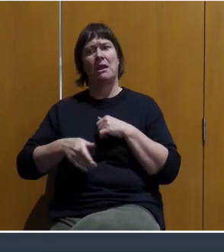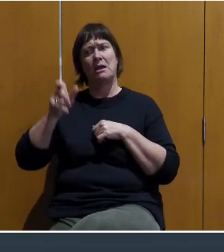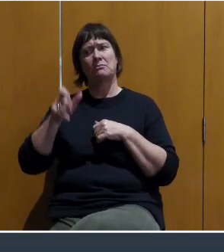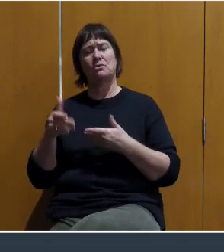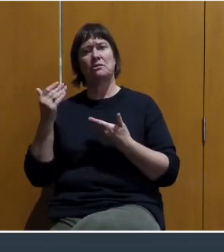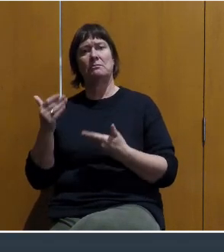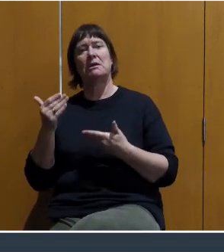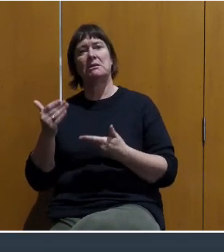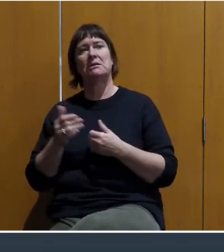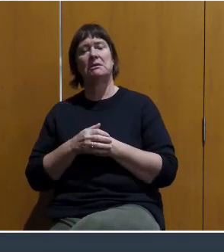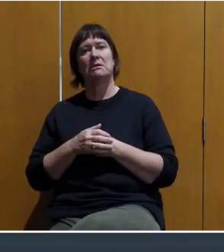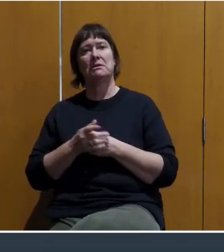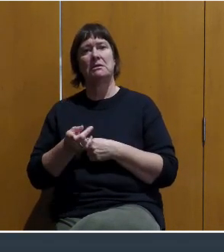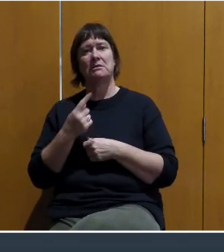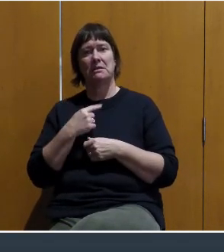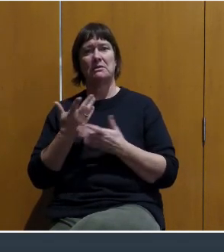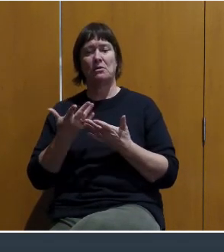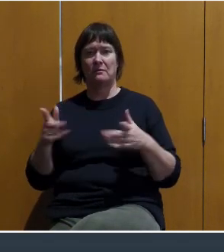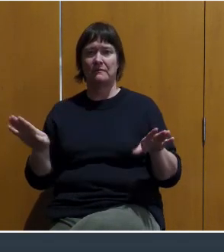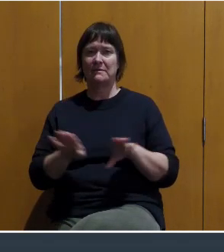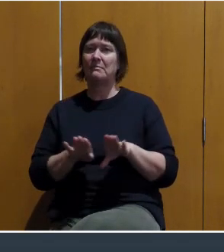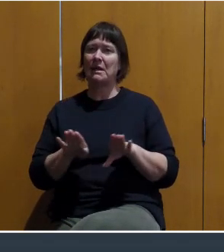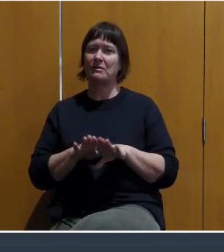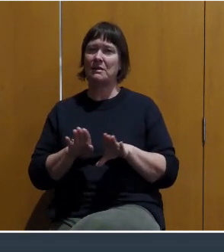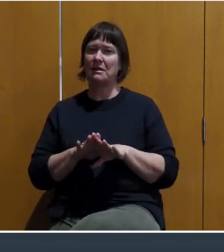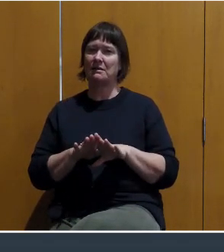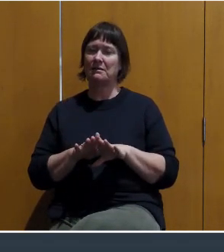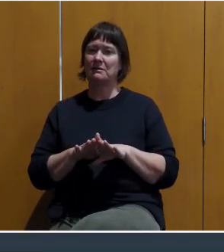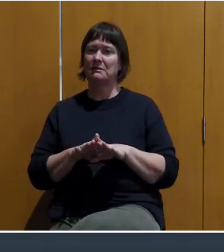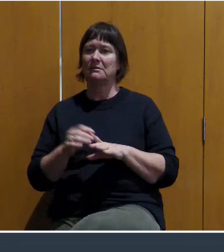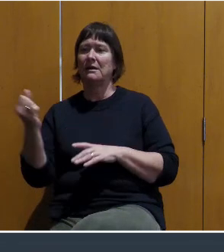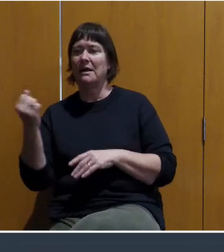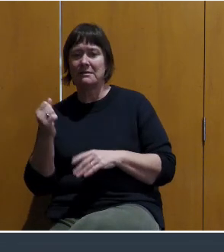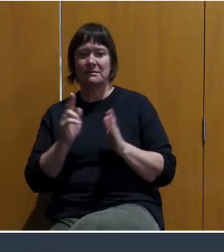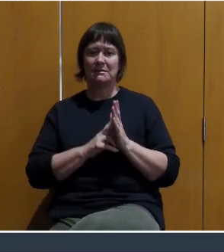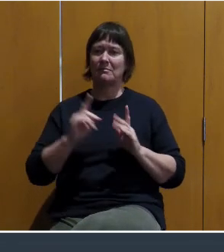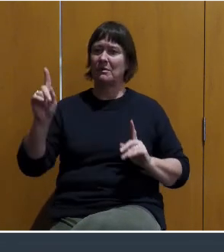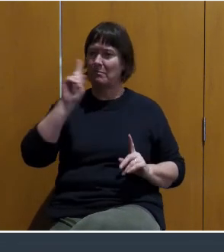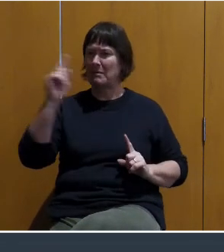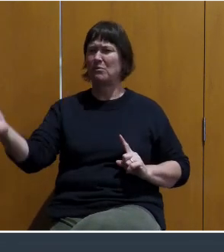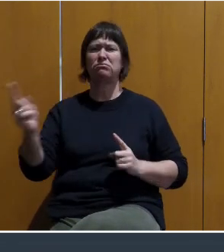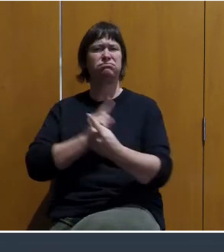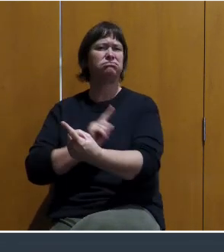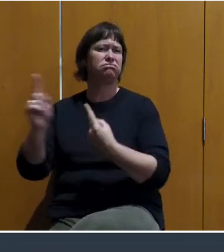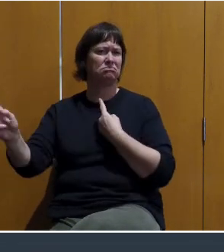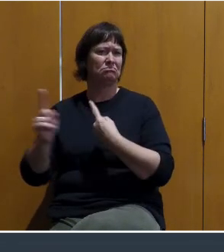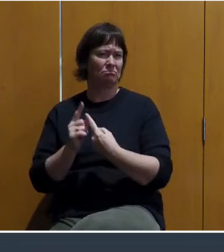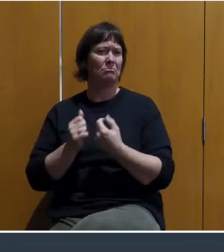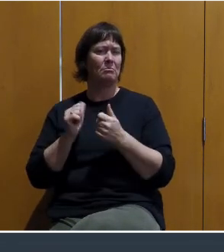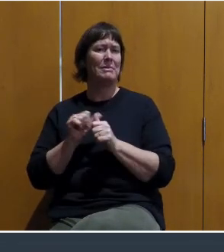submitter, there's a lot of crossover with residents from Hastings into Napier and vice versa, and to have consistency in the way that